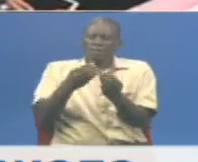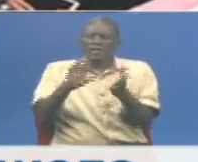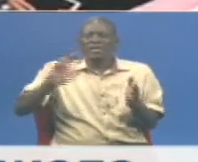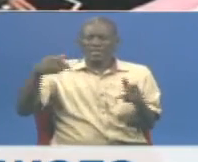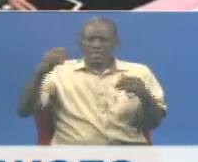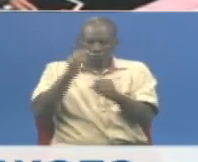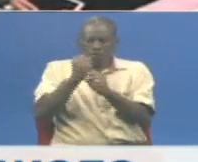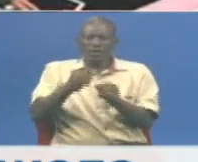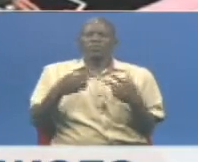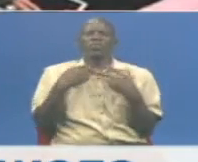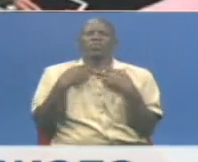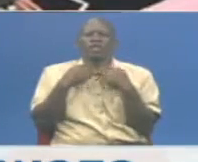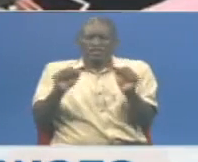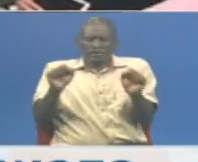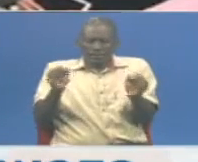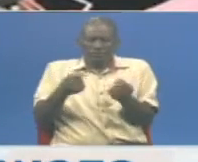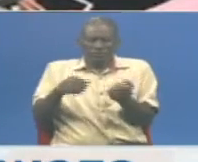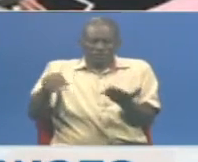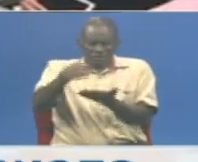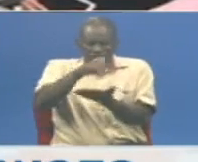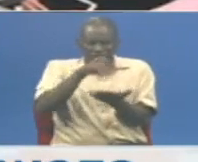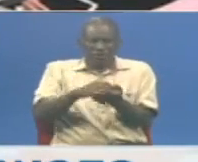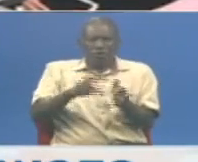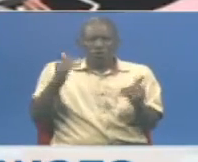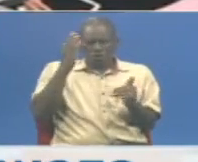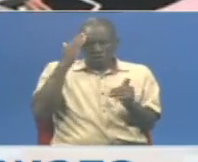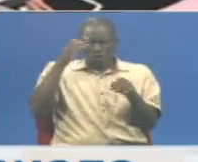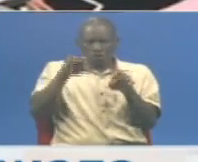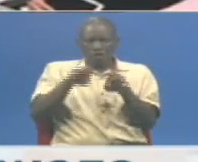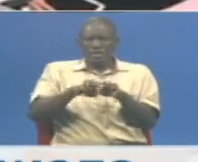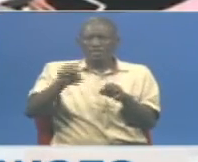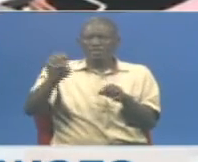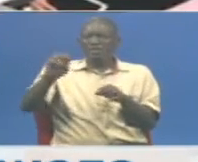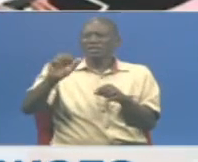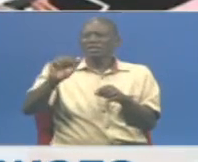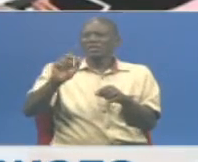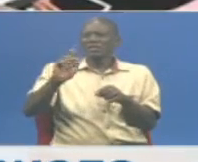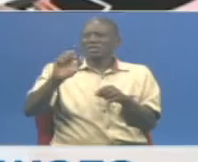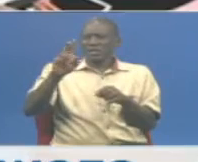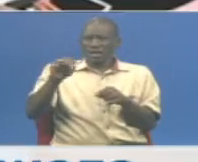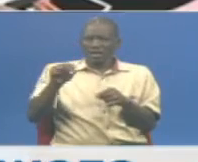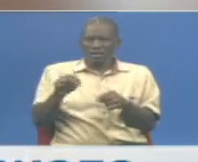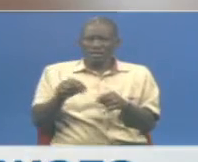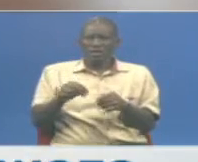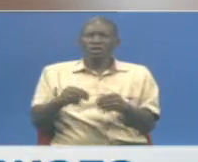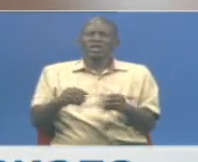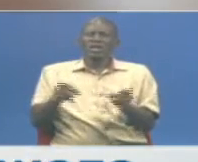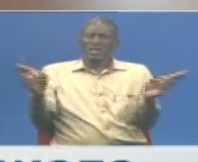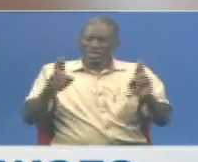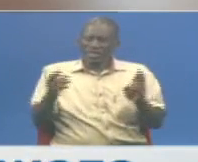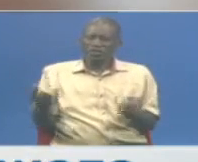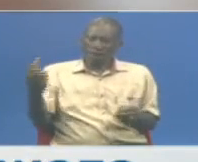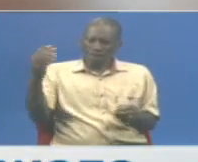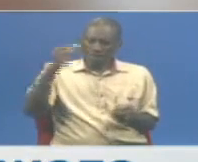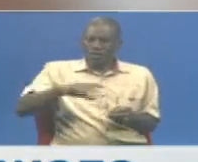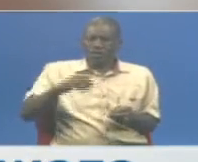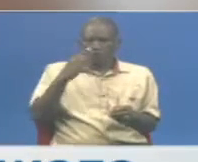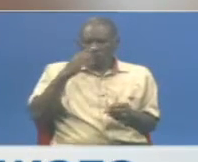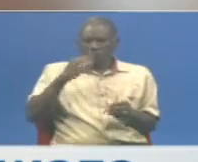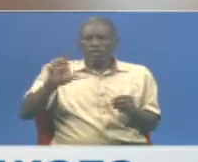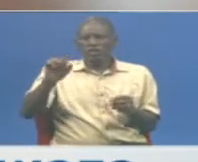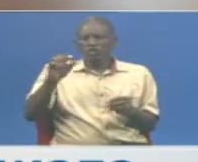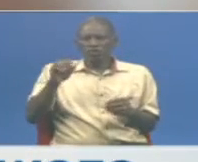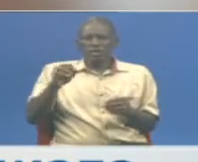are stuck in rescue shelters, popularly known as Sakan, desperate to come back home. On her Twitter